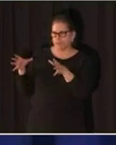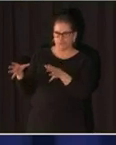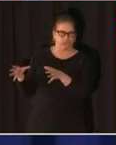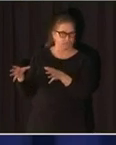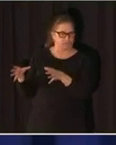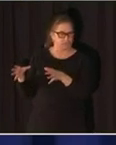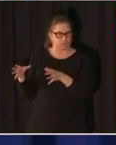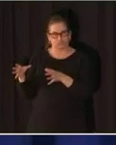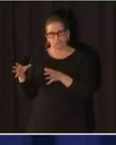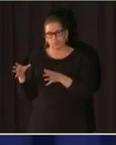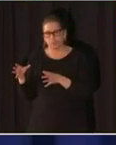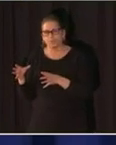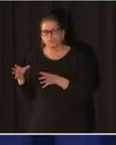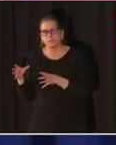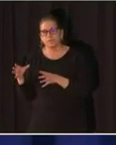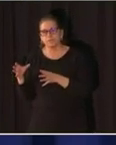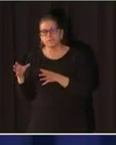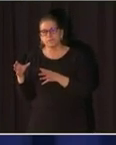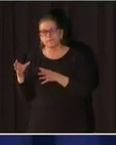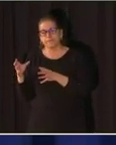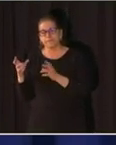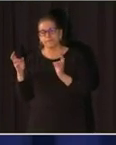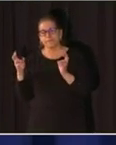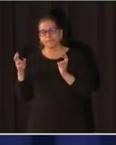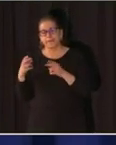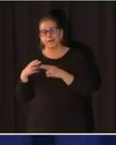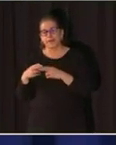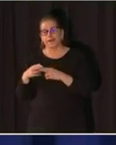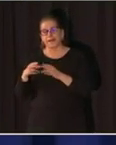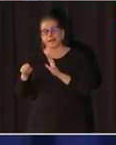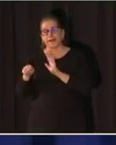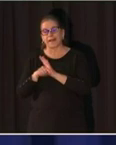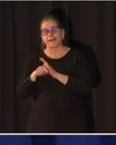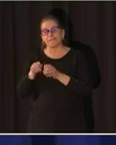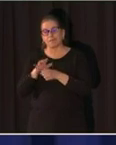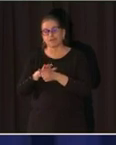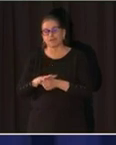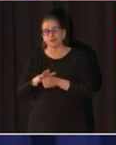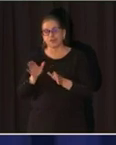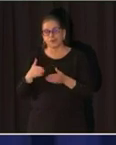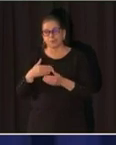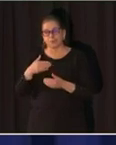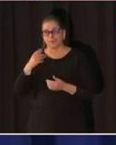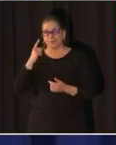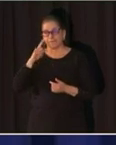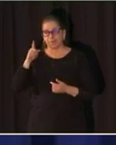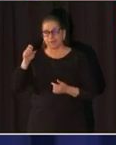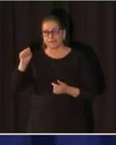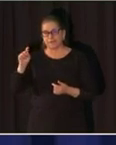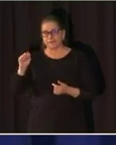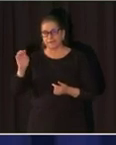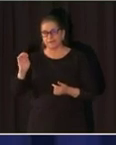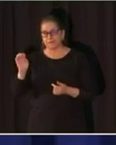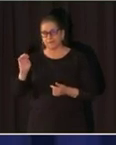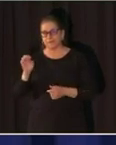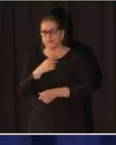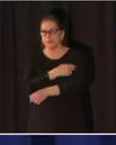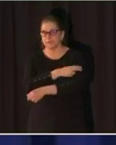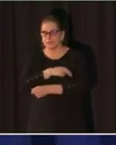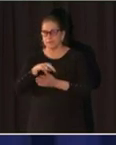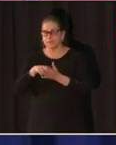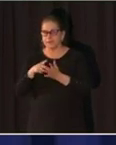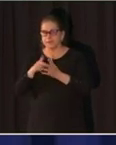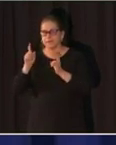of negative pressure rooms necessary at St. Elizabeth's Hospital, which is a psychiatric hospital, is